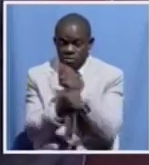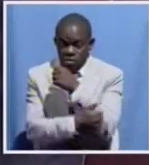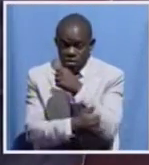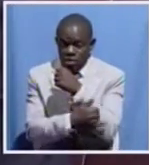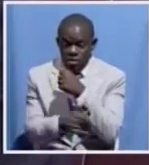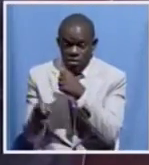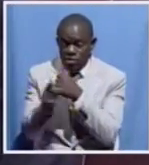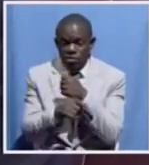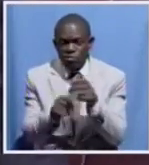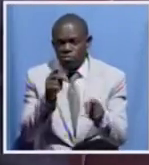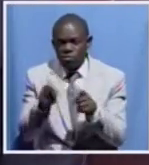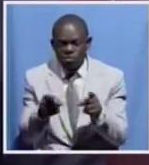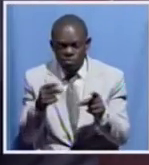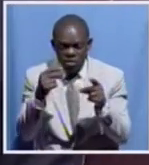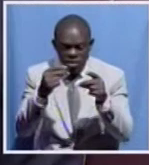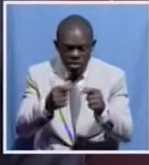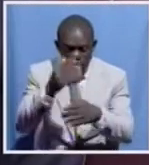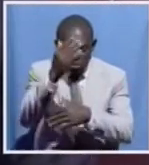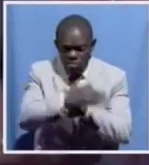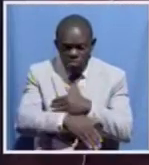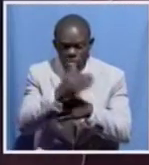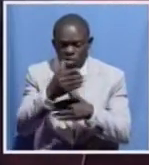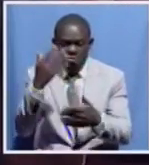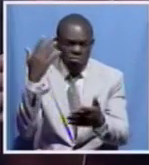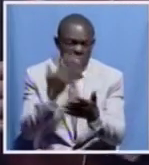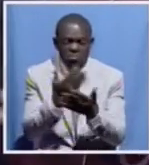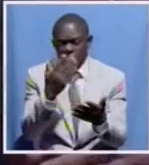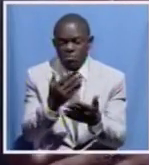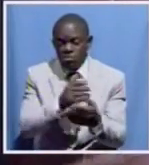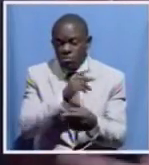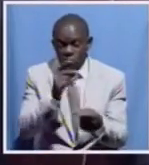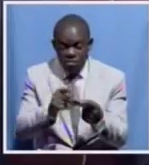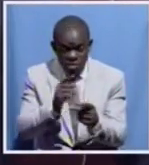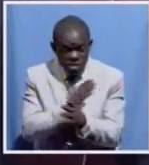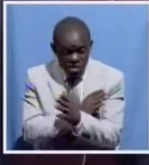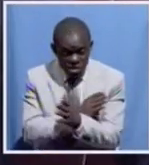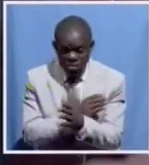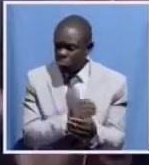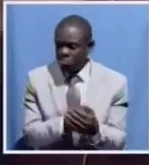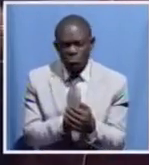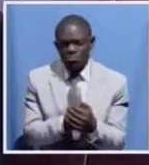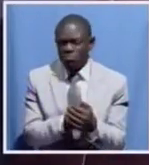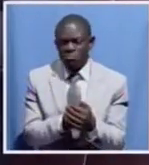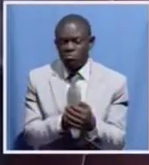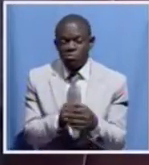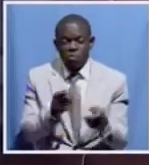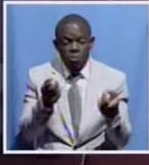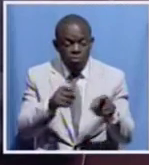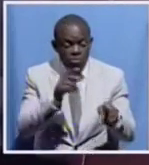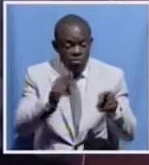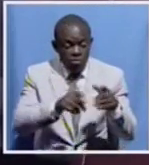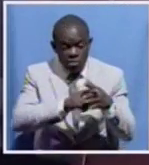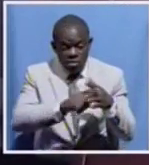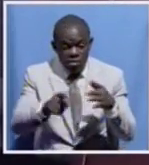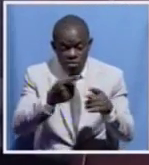caged at a border. We don't do that in Zambia. People come here when they are running away from conflict. People seek